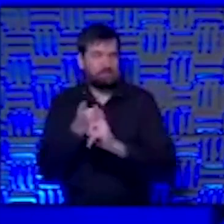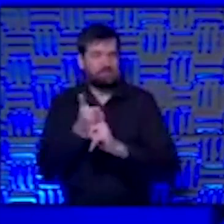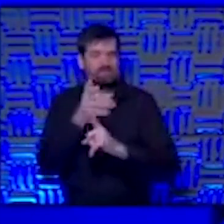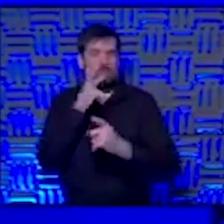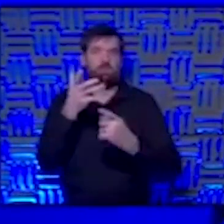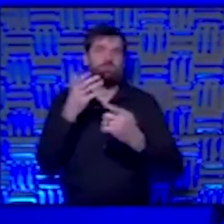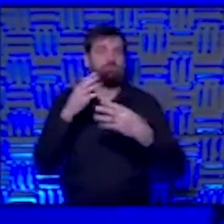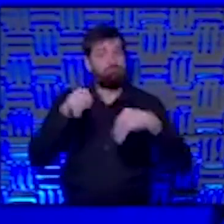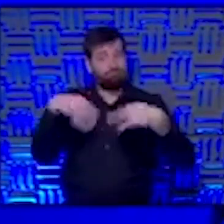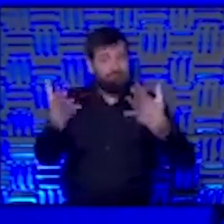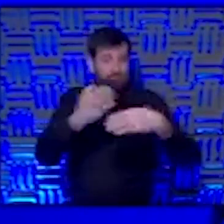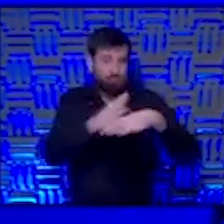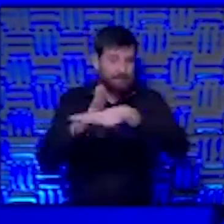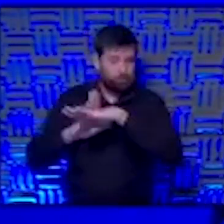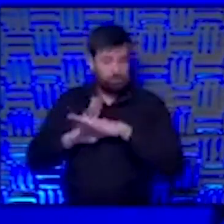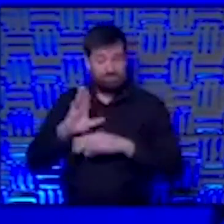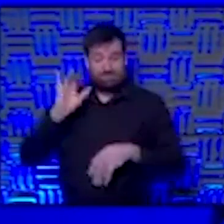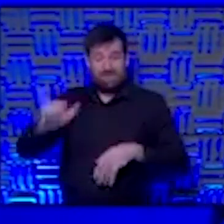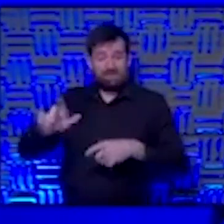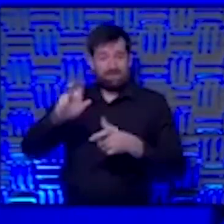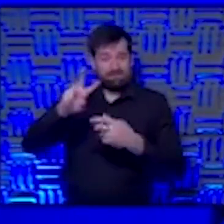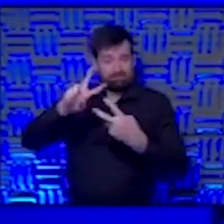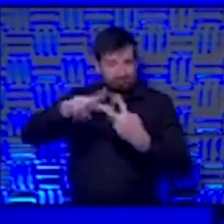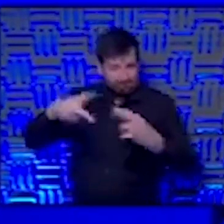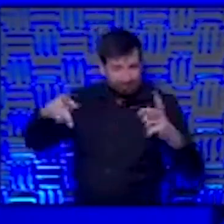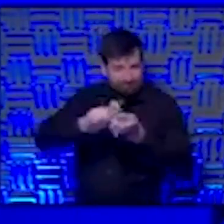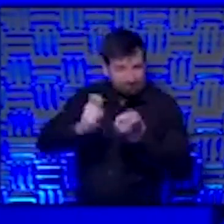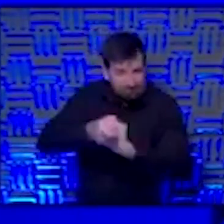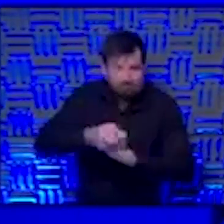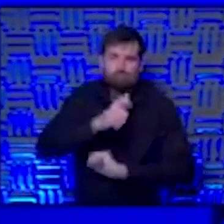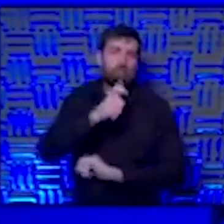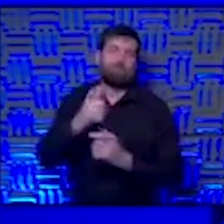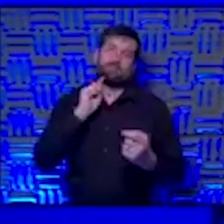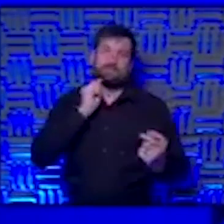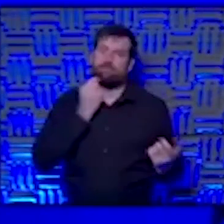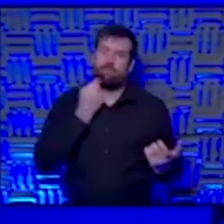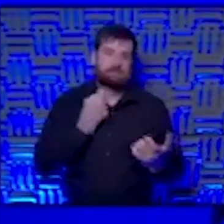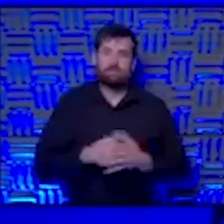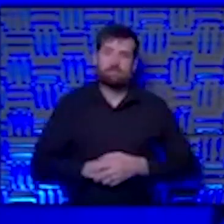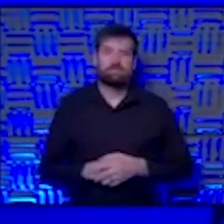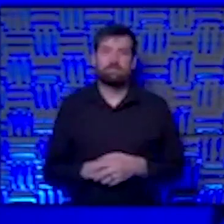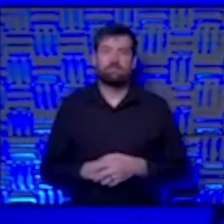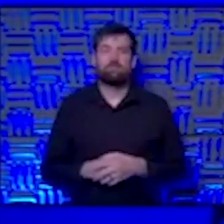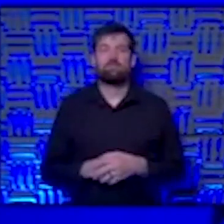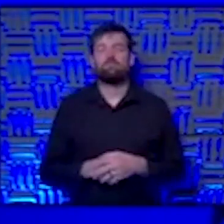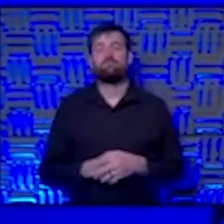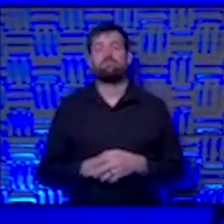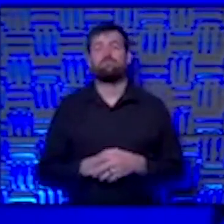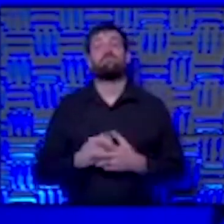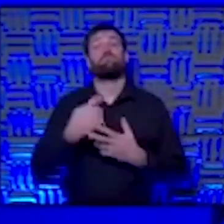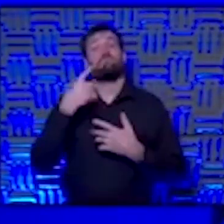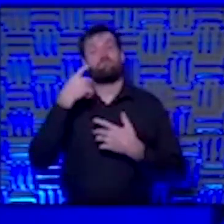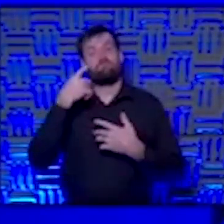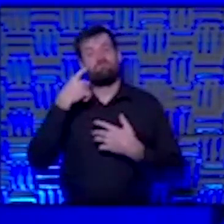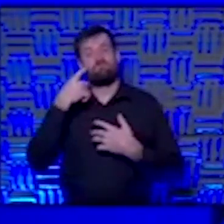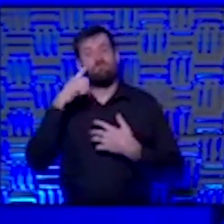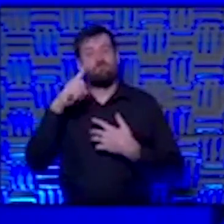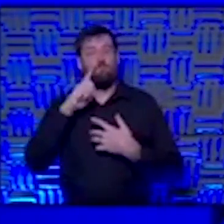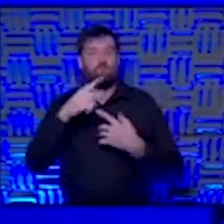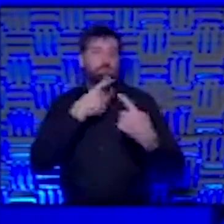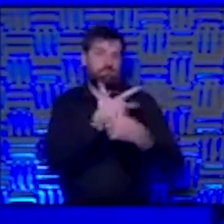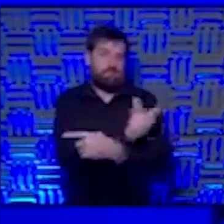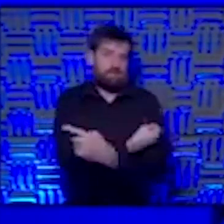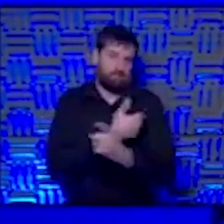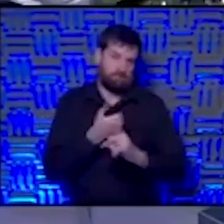confer protection, and this mutation won't be really significant as far as obtaining protection from the